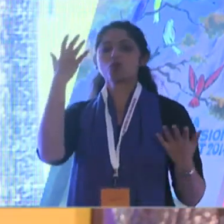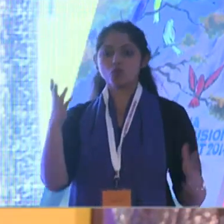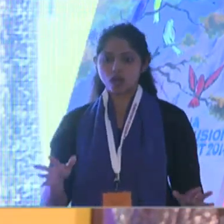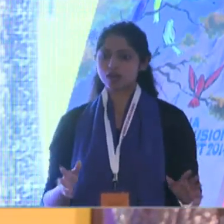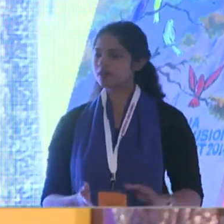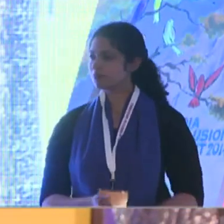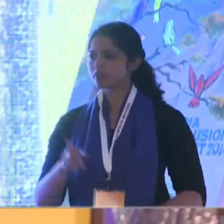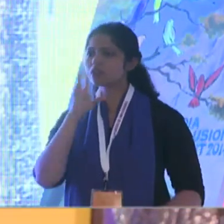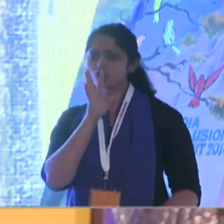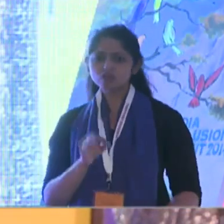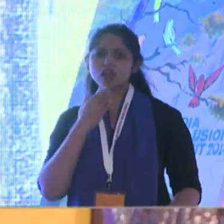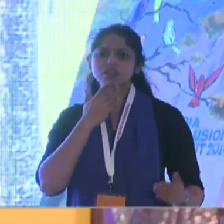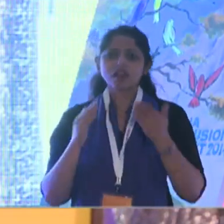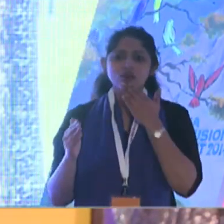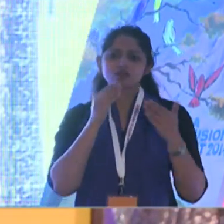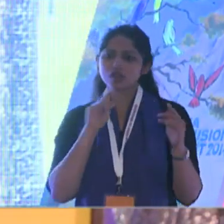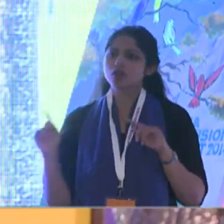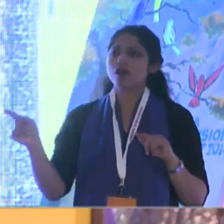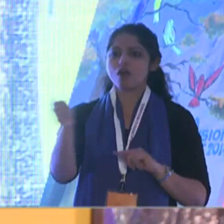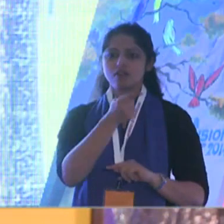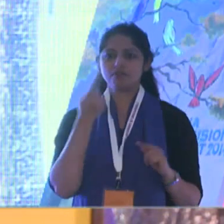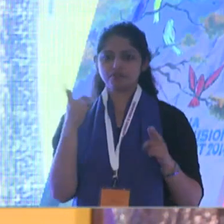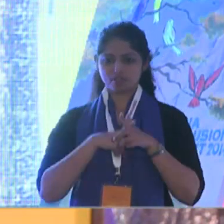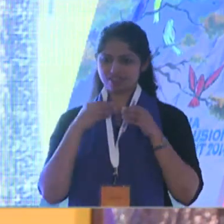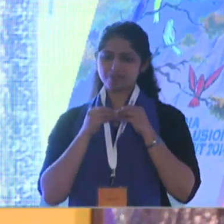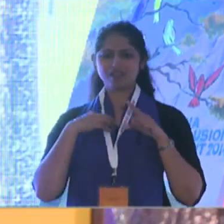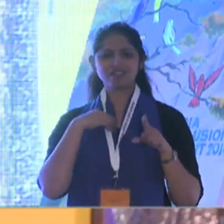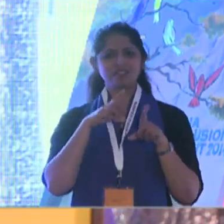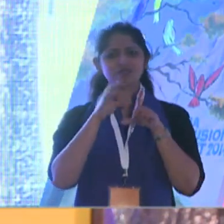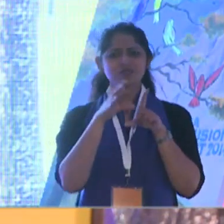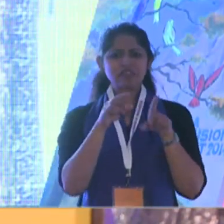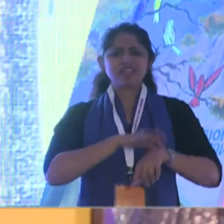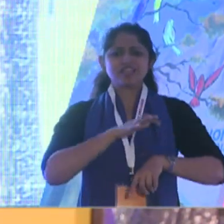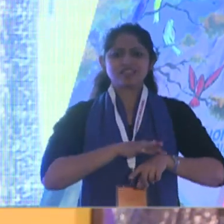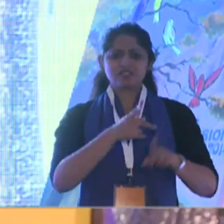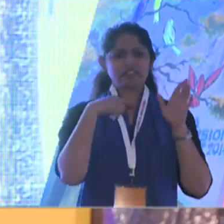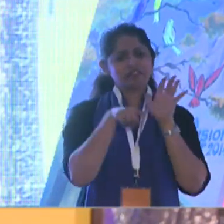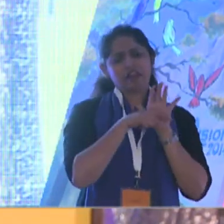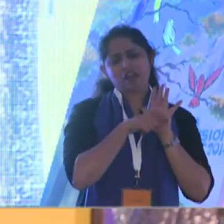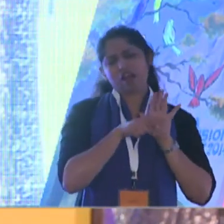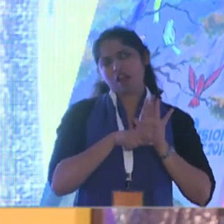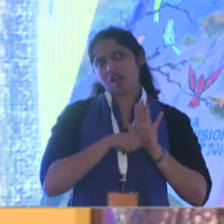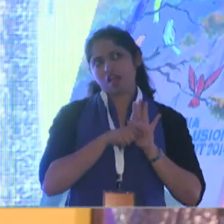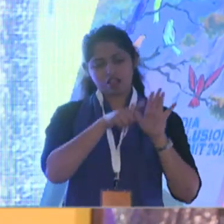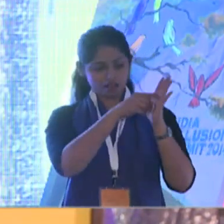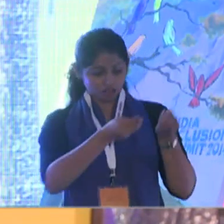And I want to thank you for it, because in the job that I do, I only spend time with negative people.